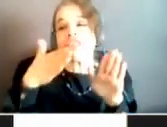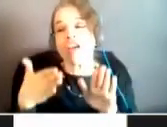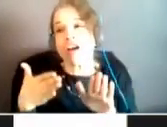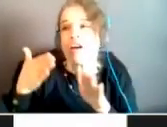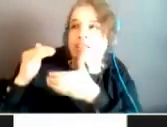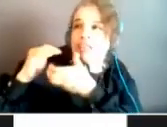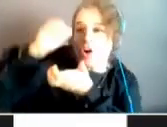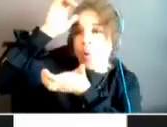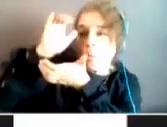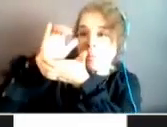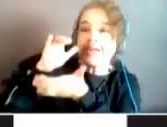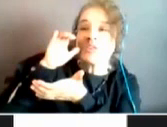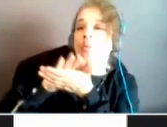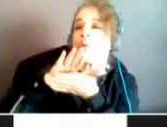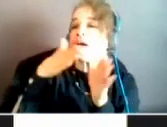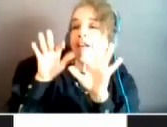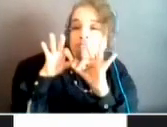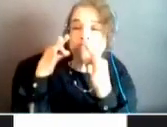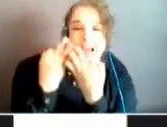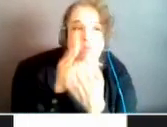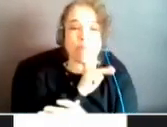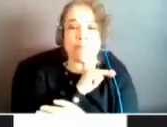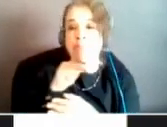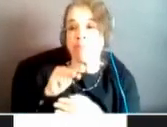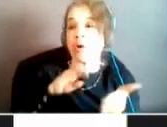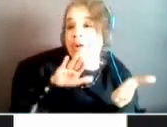or spouse or a family member.